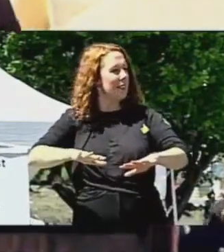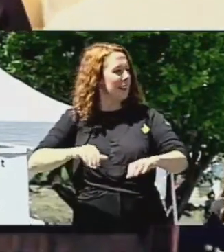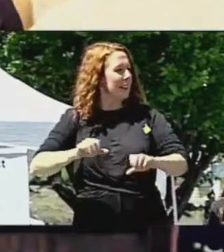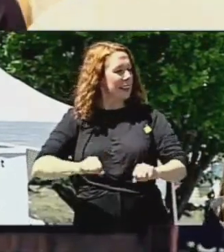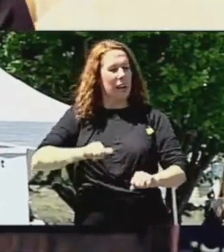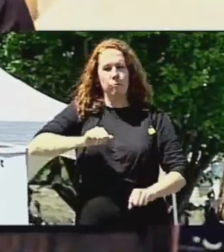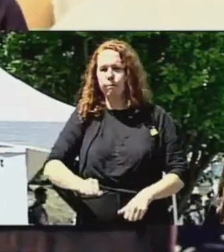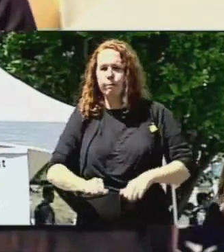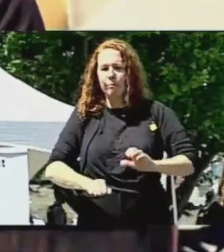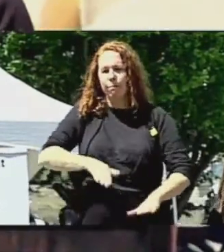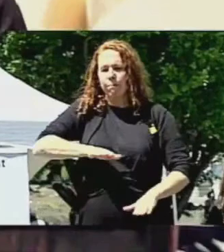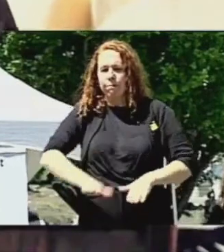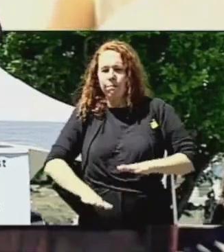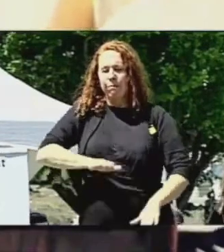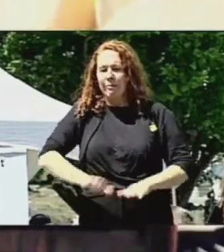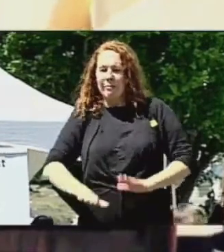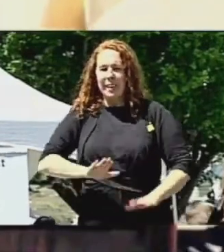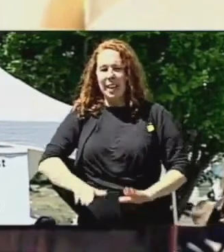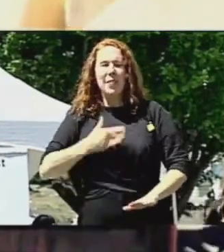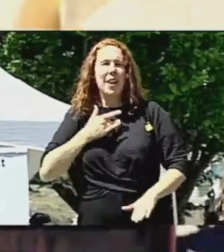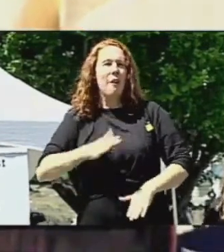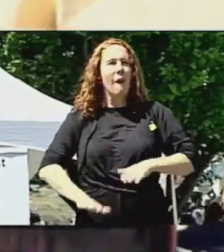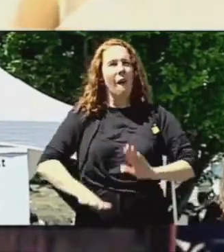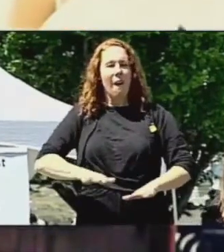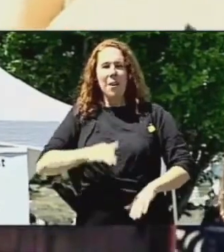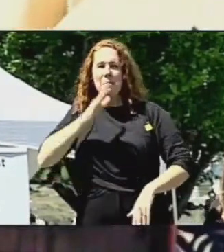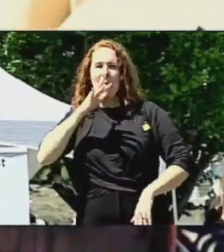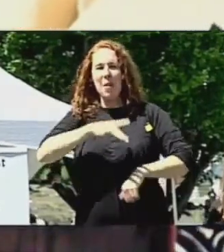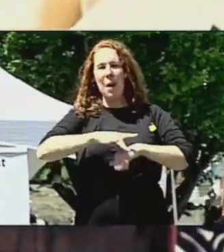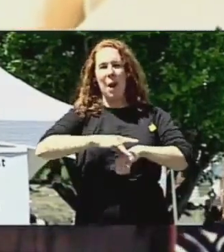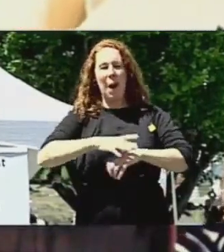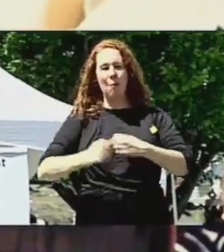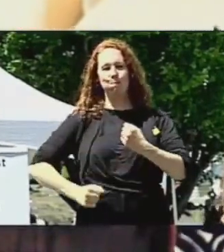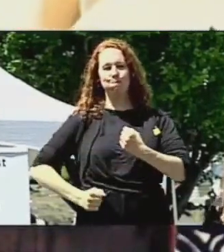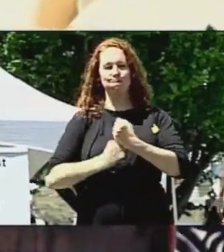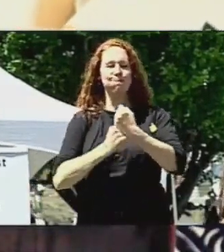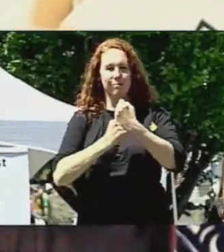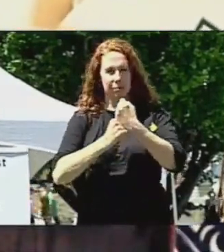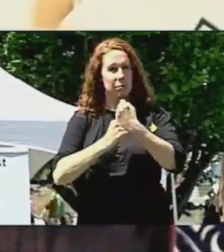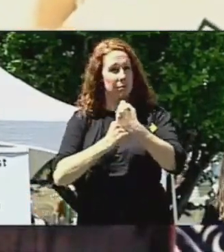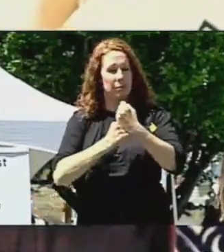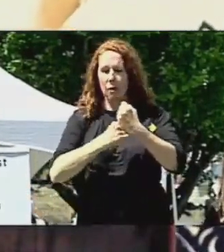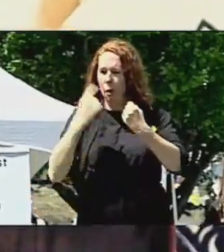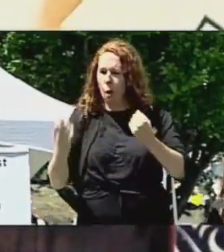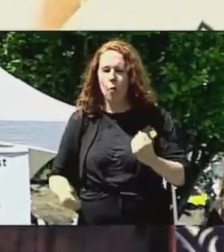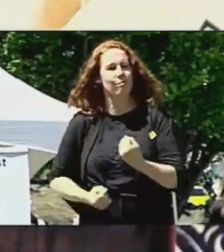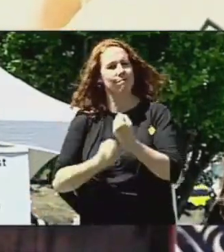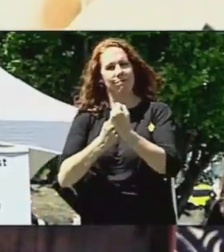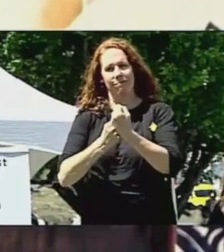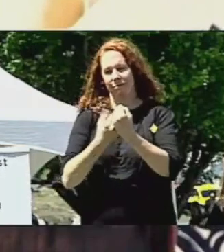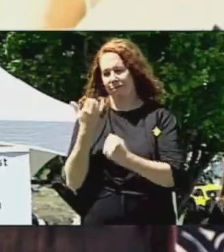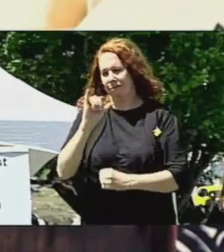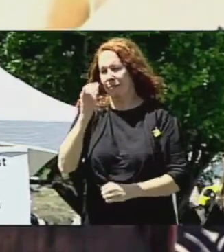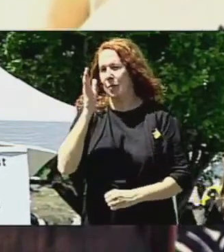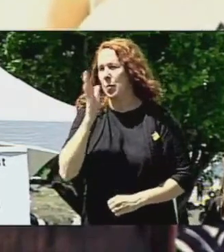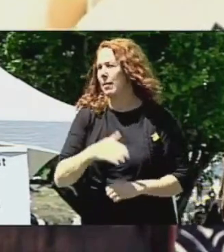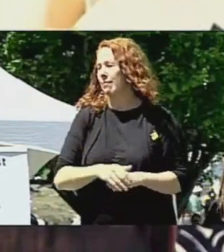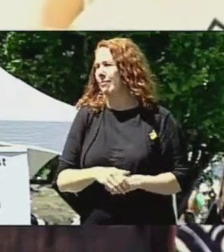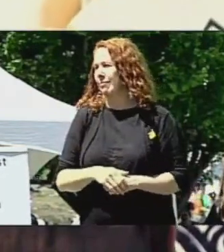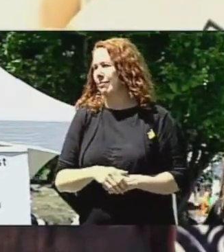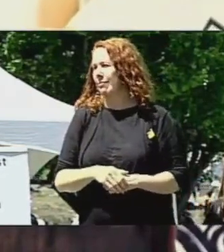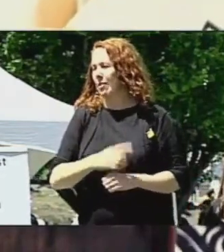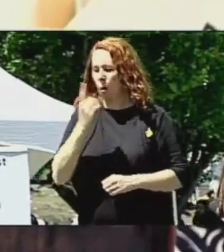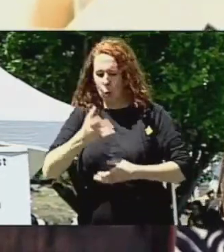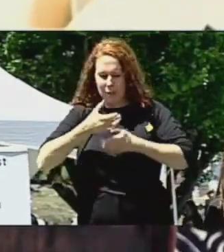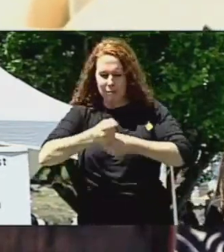even stomp down and really kind of get a feel for her, because she will always be there for you, and you can always turn to